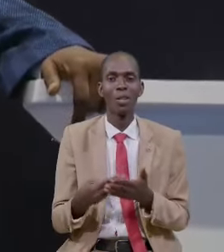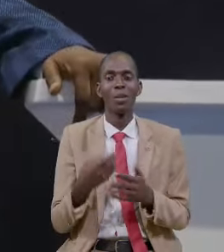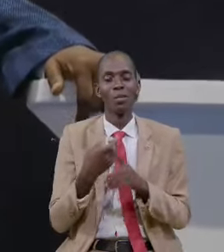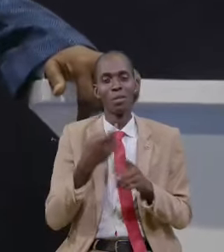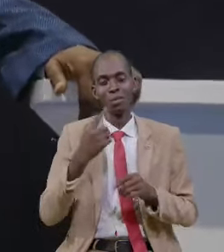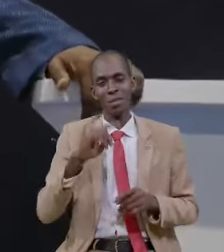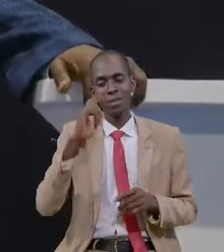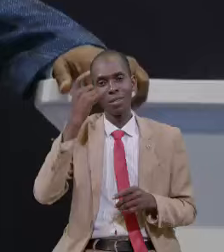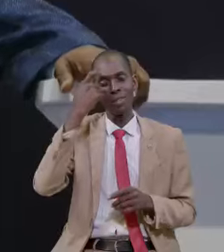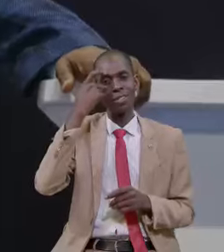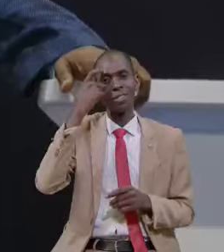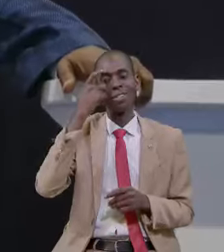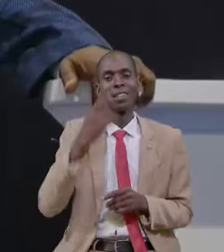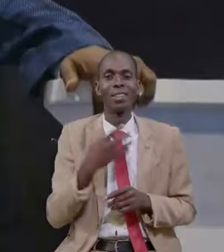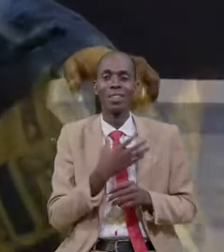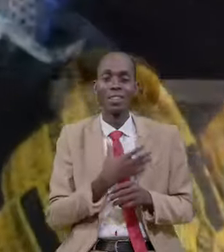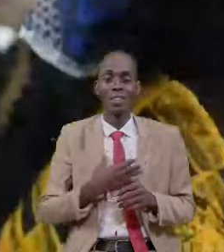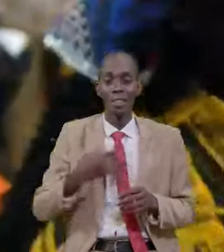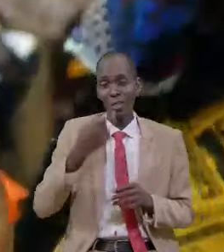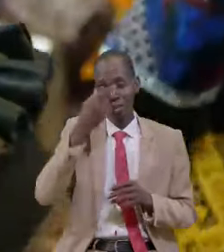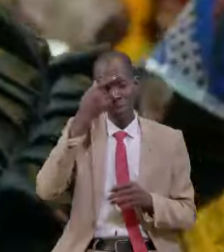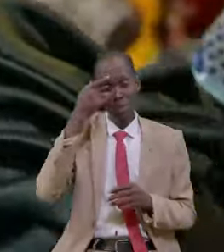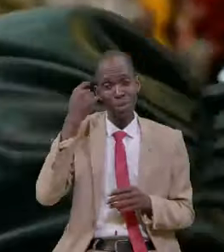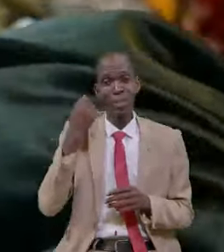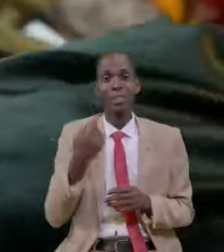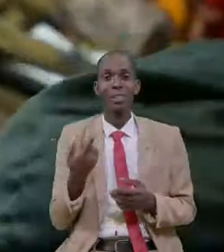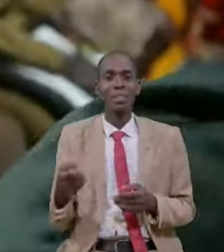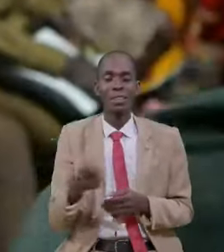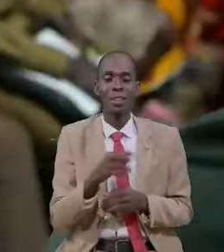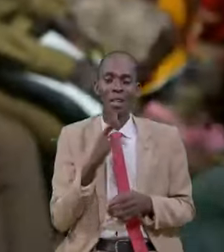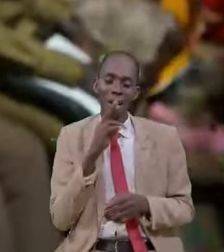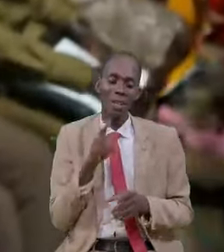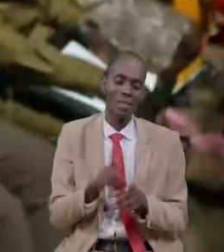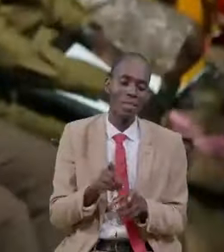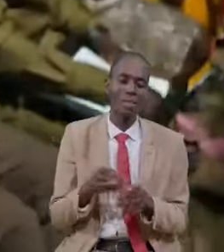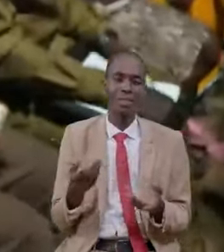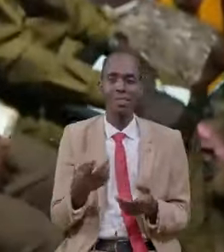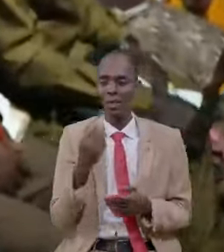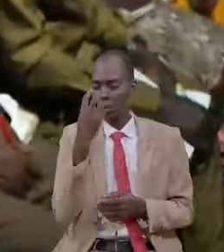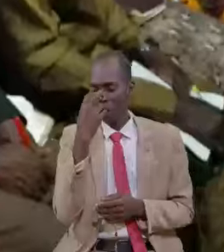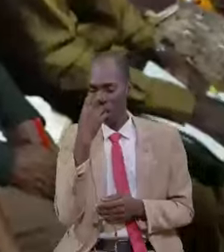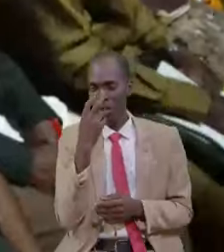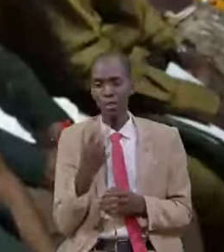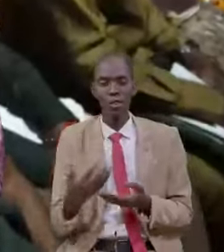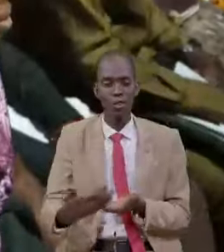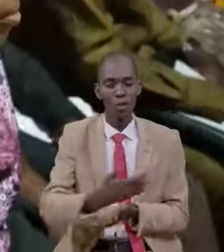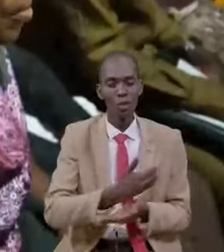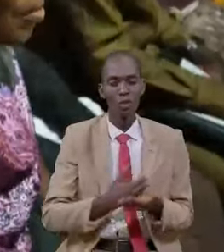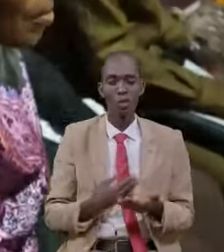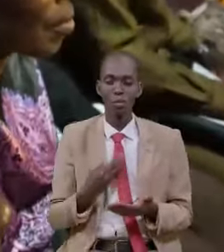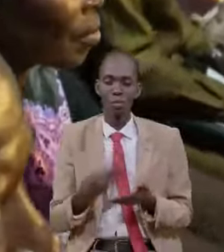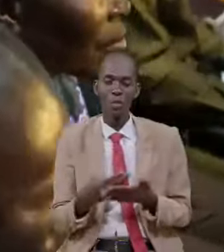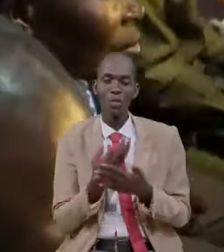government. Because they are impaired, the blind, they collect regular money because their